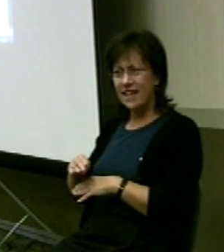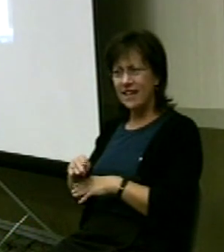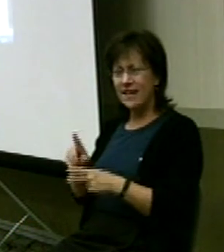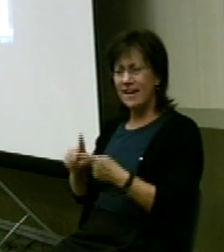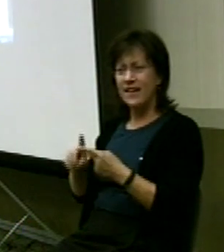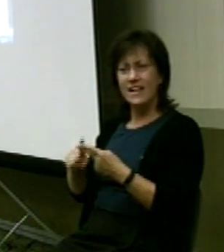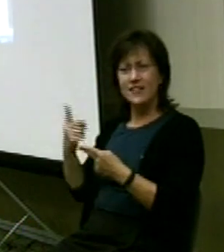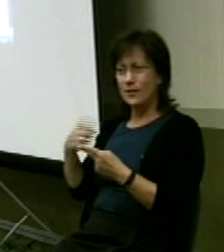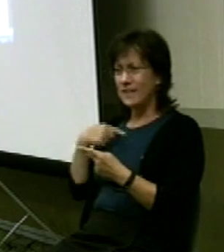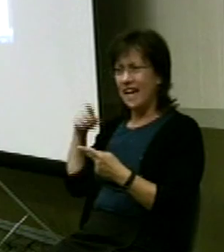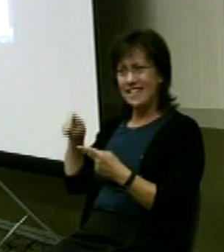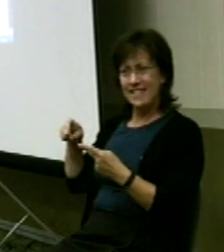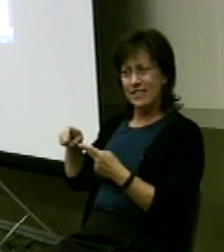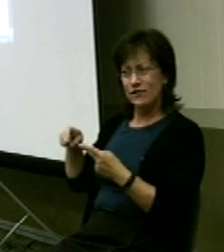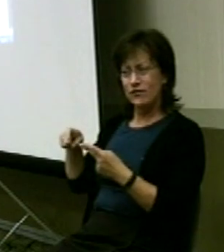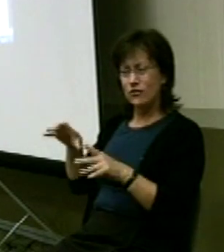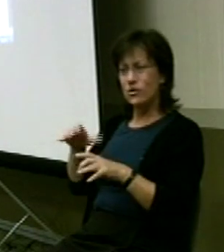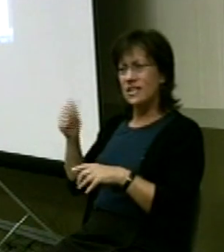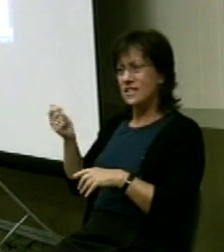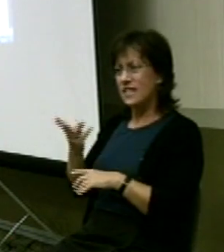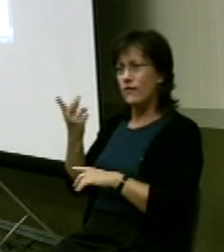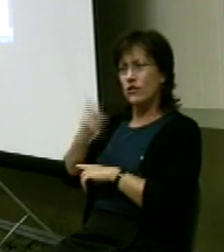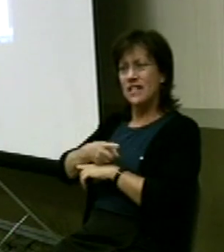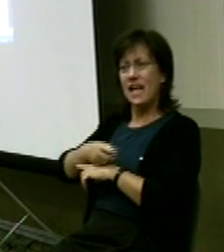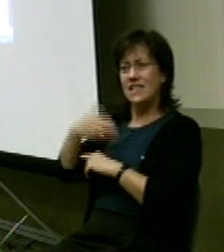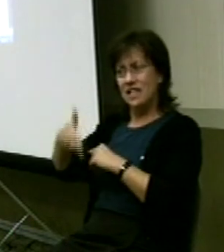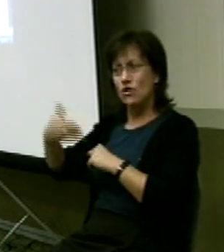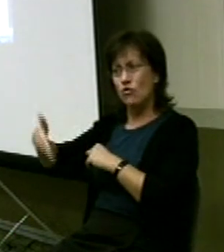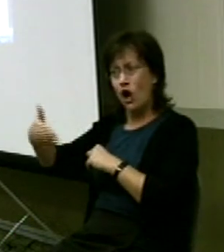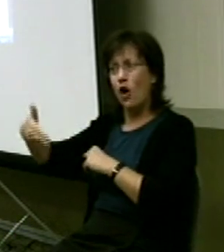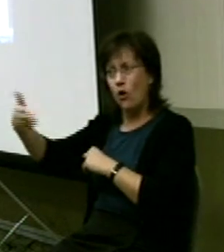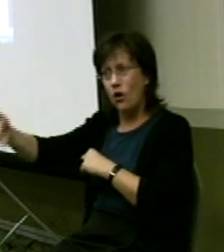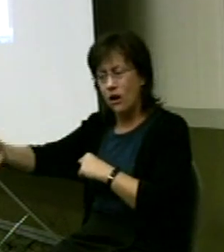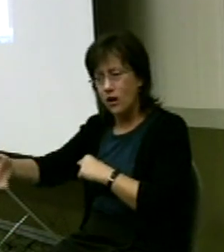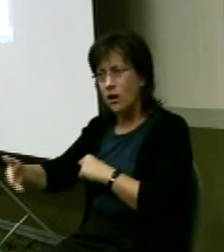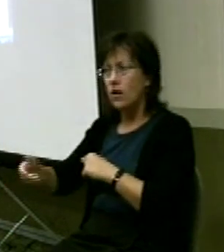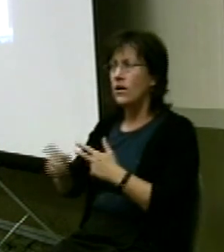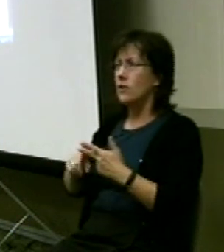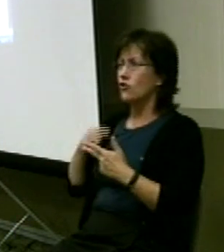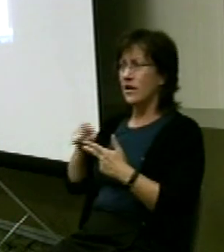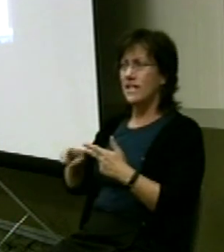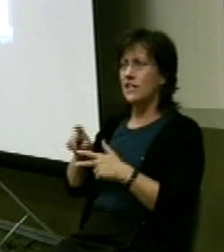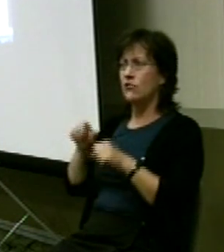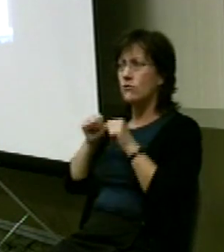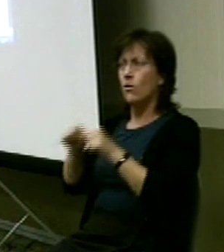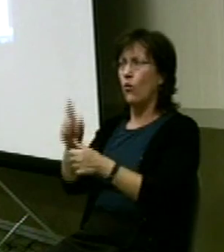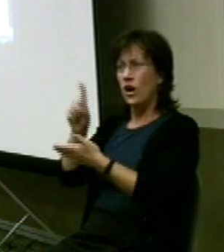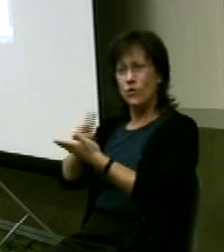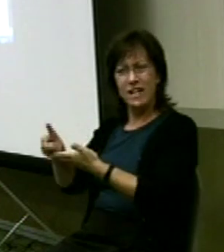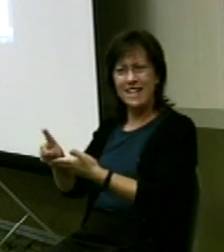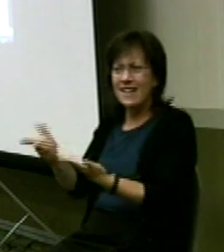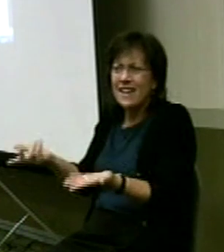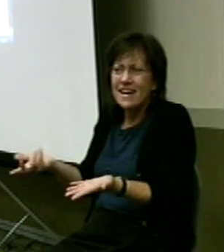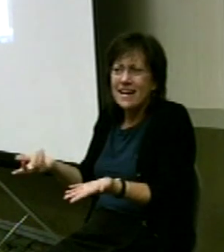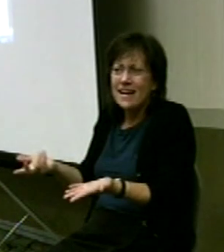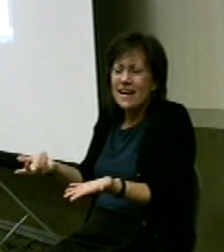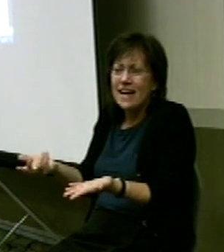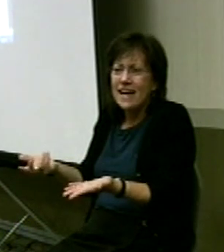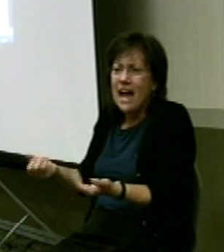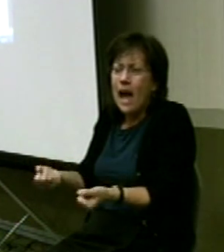day? Is this something I need to do several days in a row? Is this something I need to do for a week? Because how